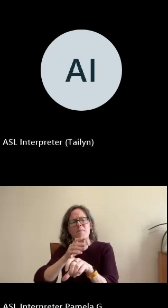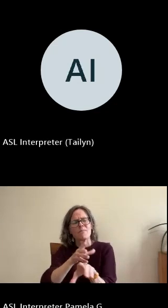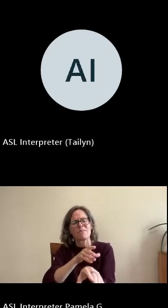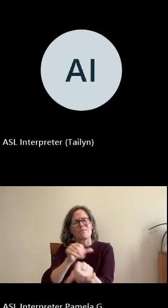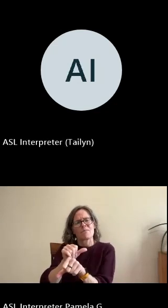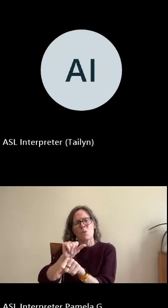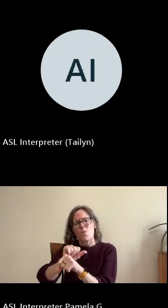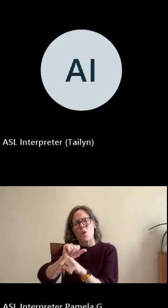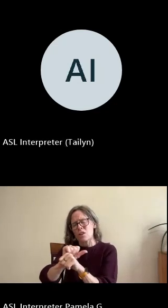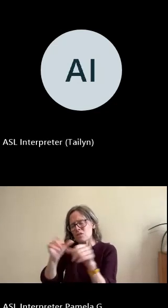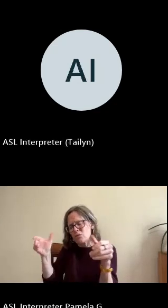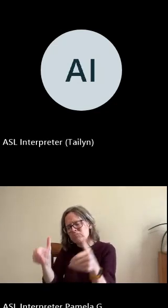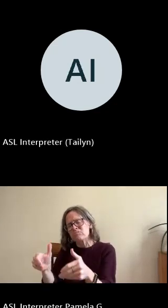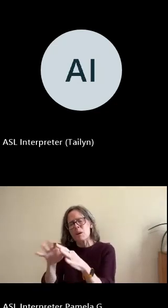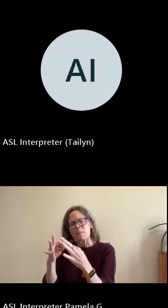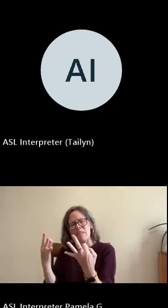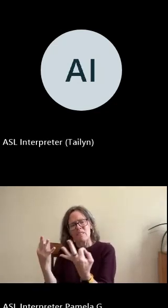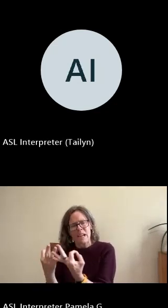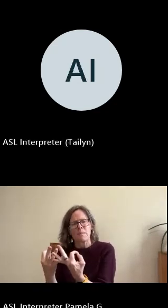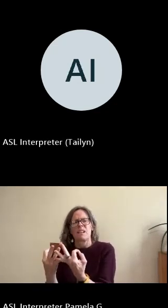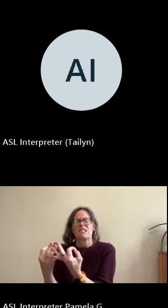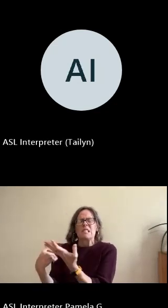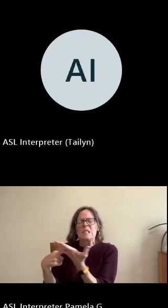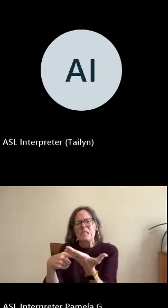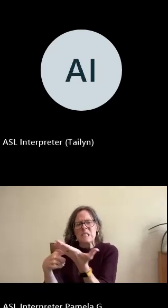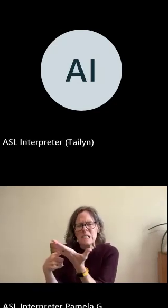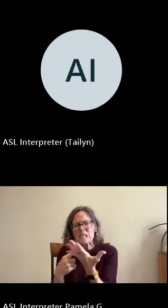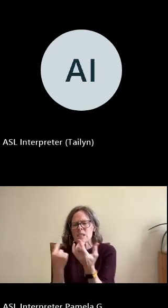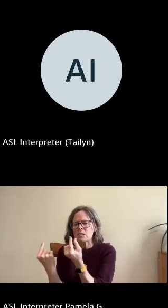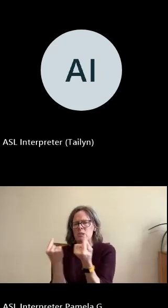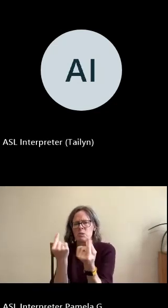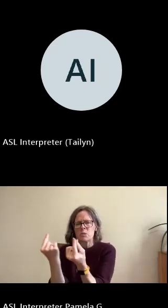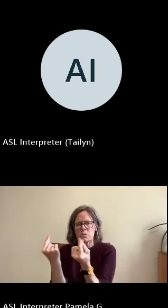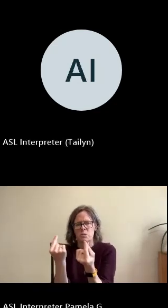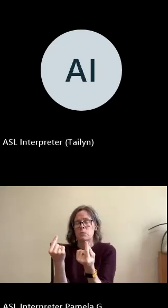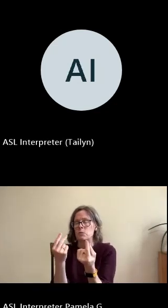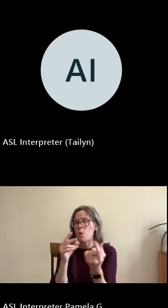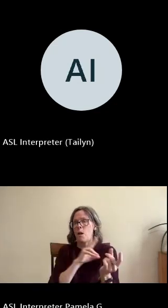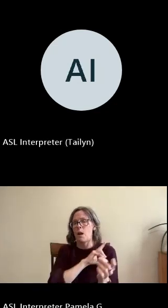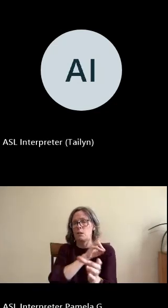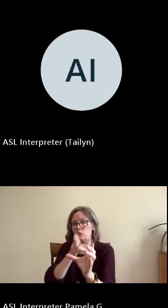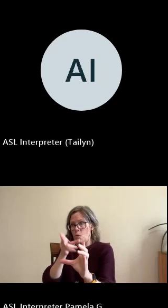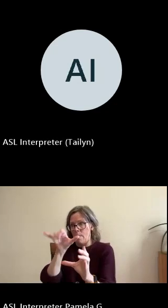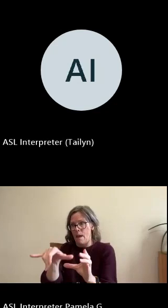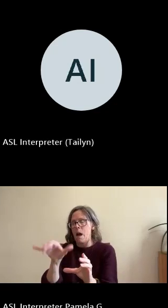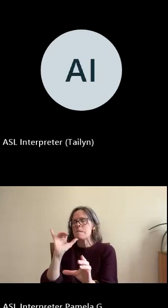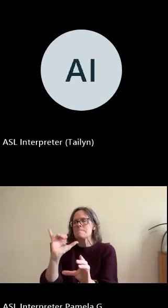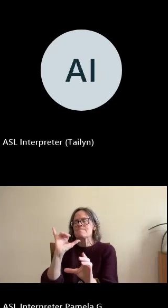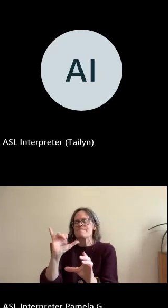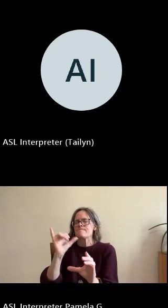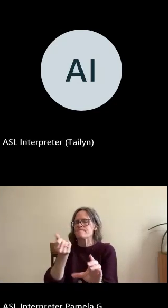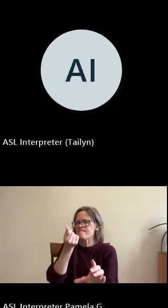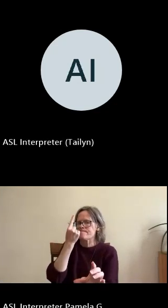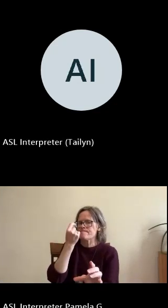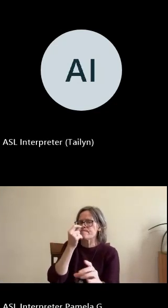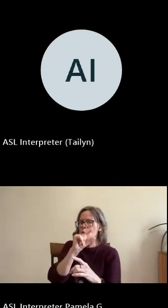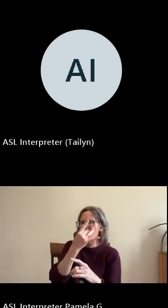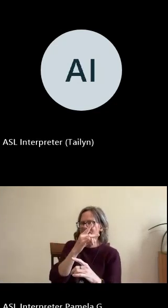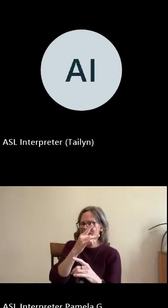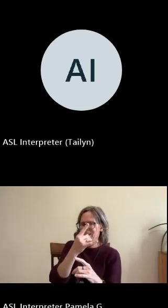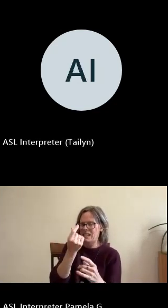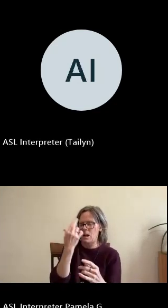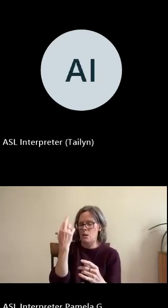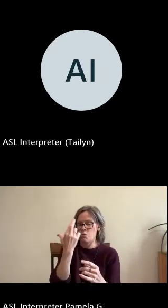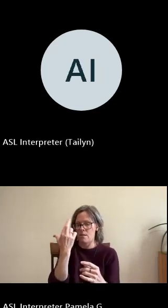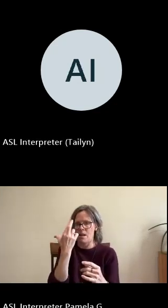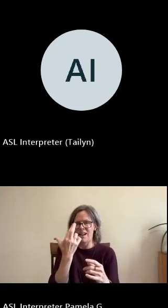I was very aware of the challenges of having a child and also juggling having a job